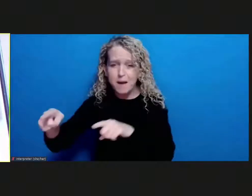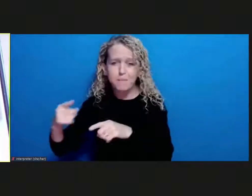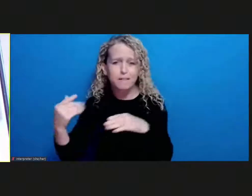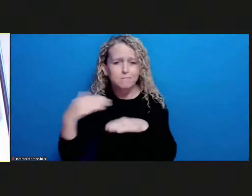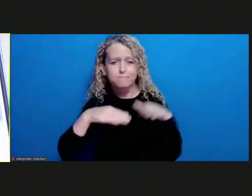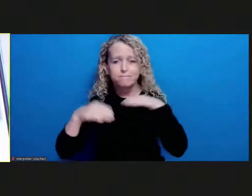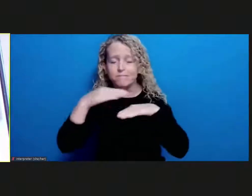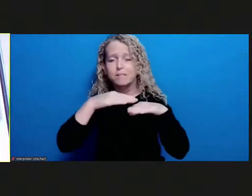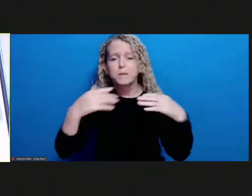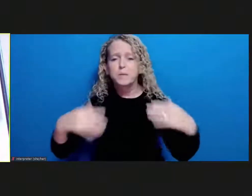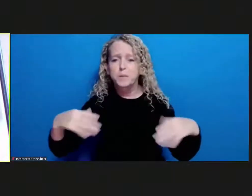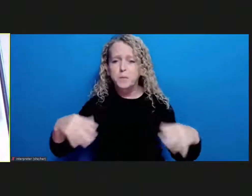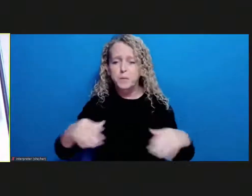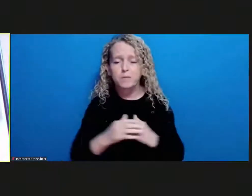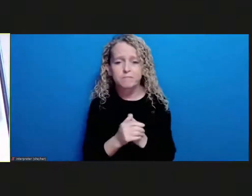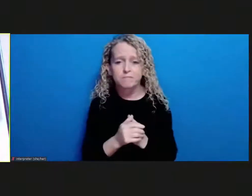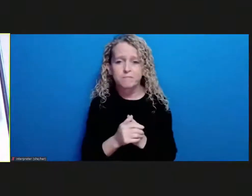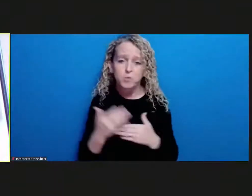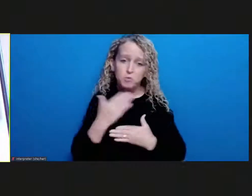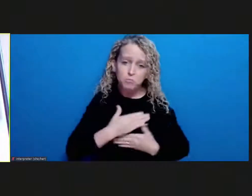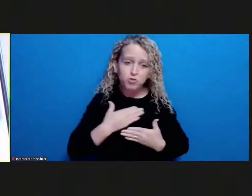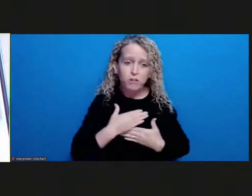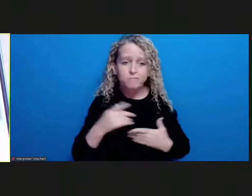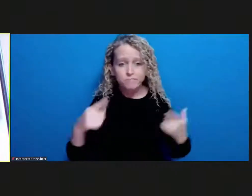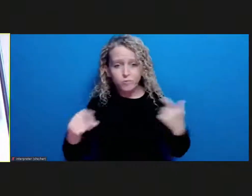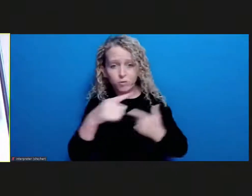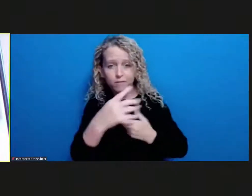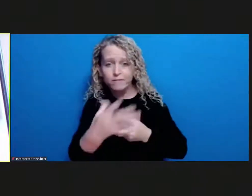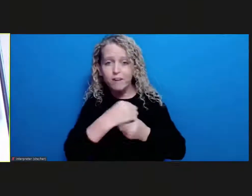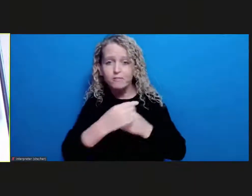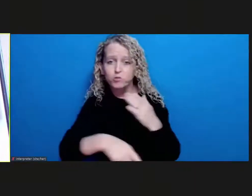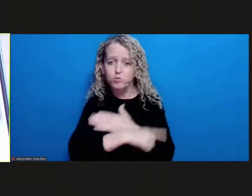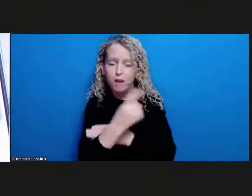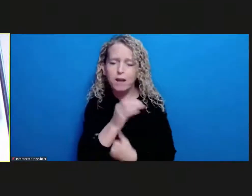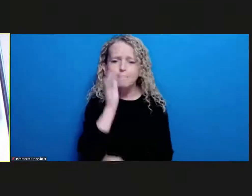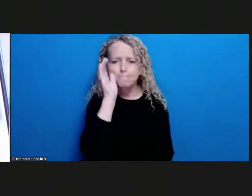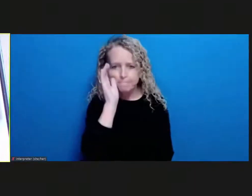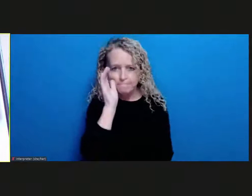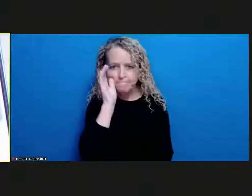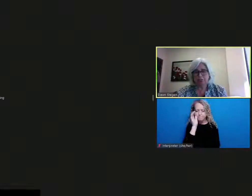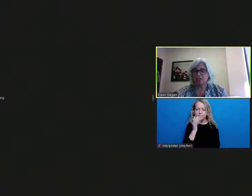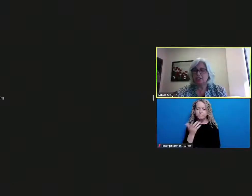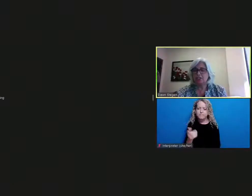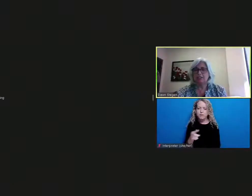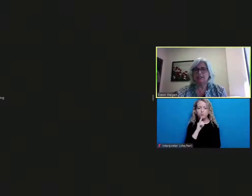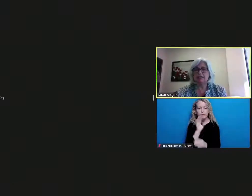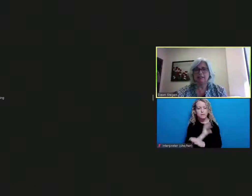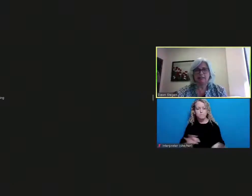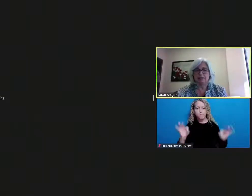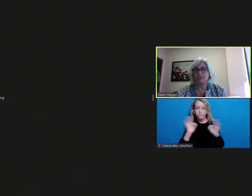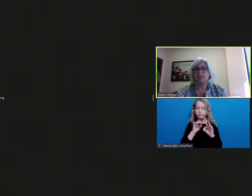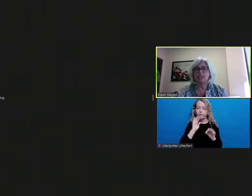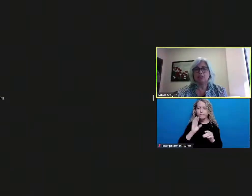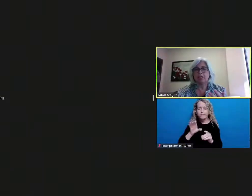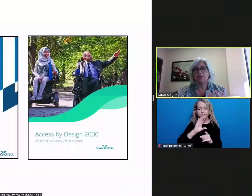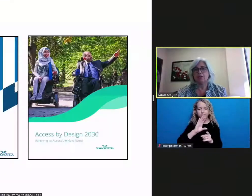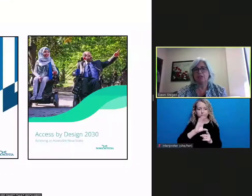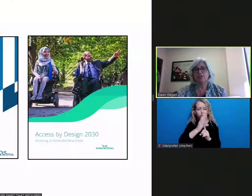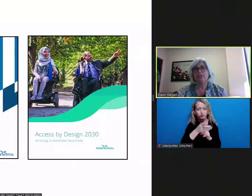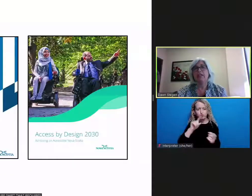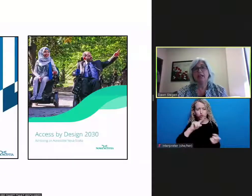you're taking today to hear about this important work. It's really a culture shift that requires collaboration and innovation